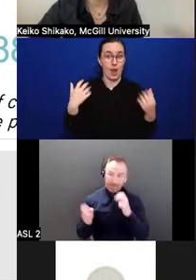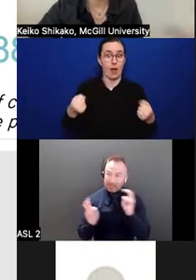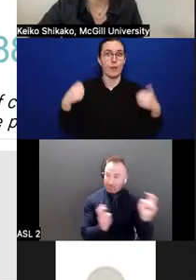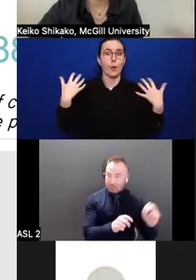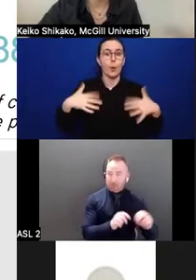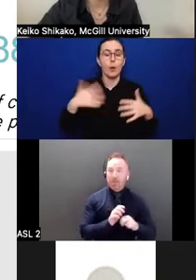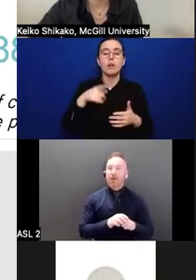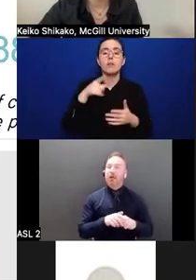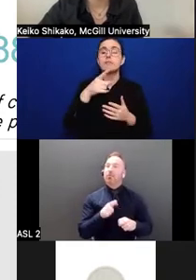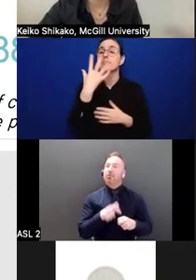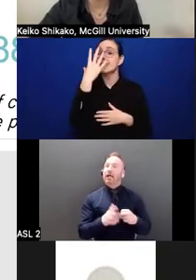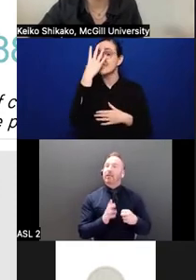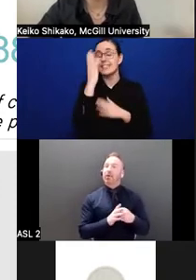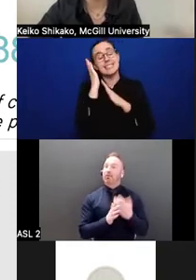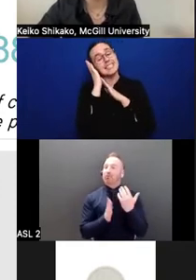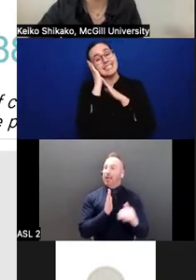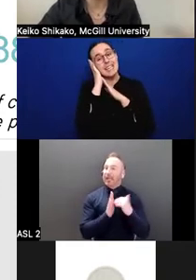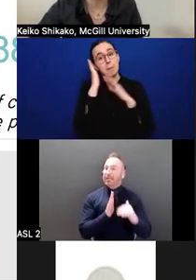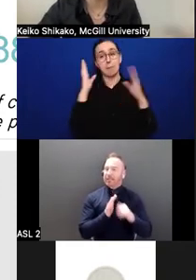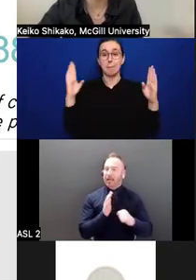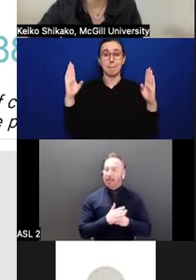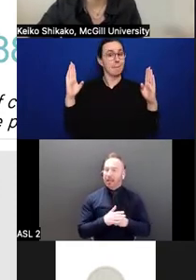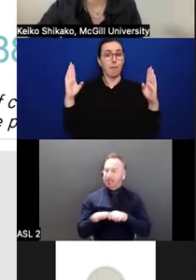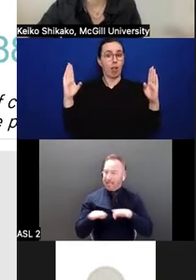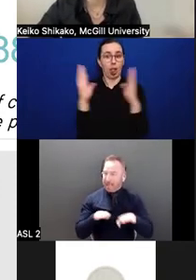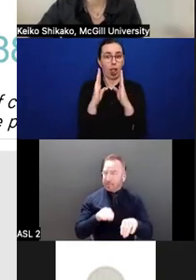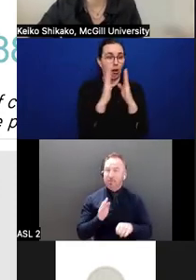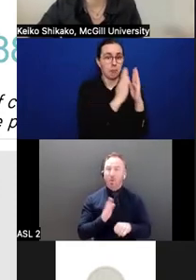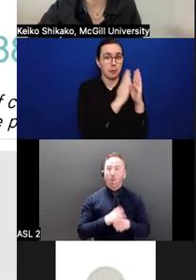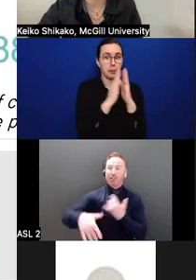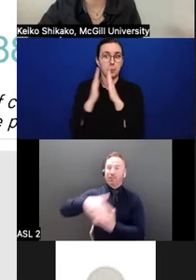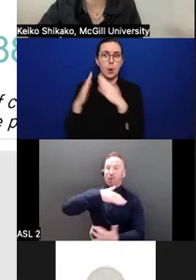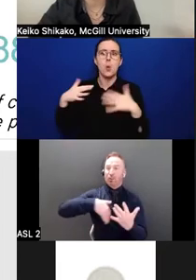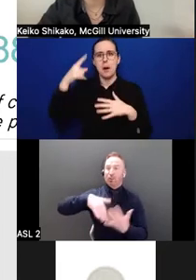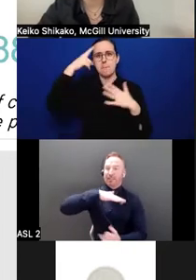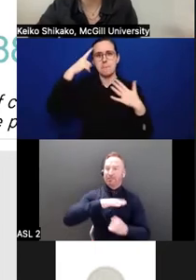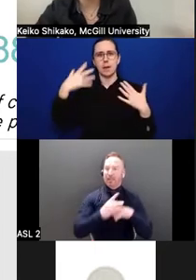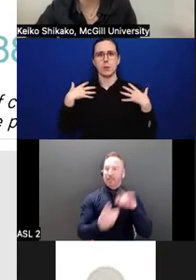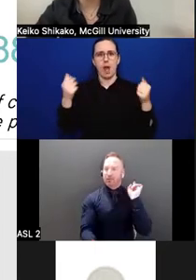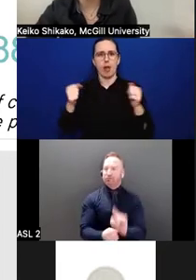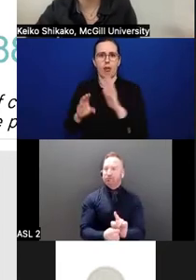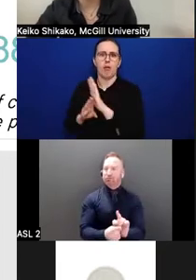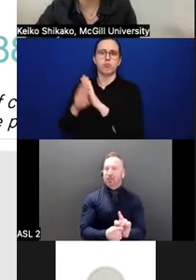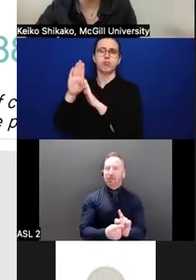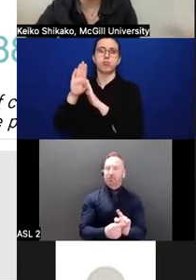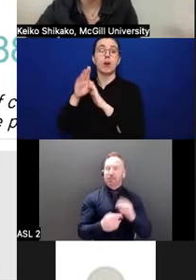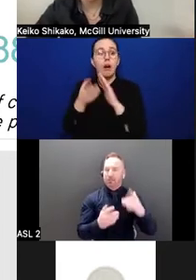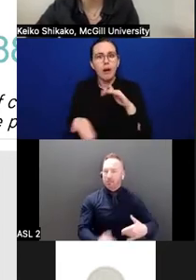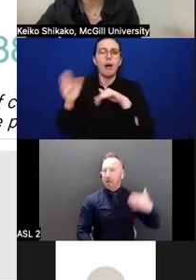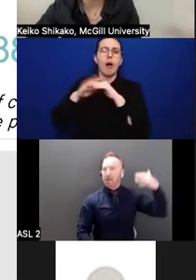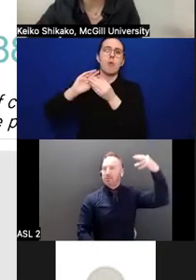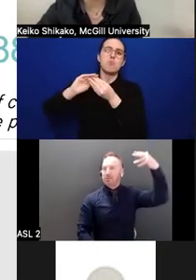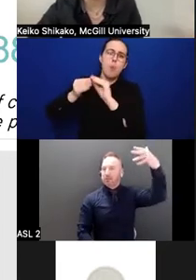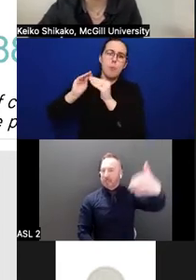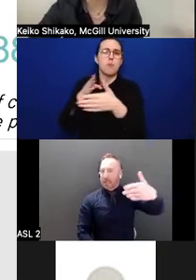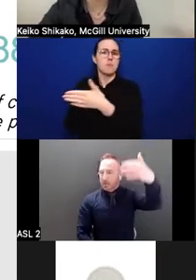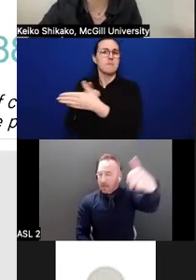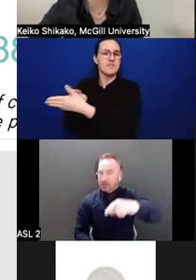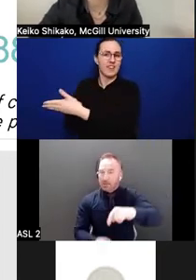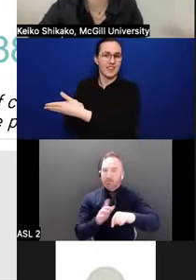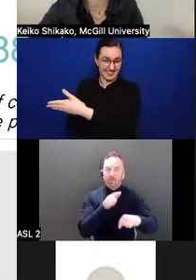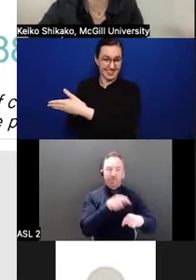increased repetitive behaviors and decreased social interactions were some of the factors that contribute to a perception